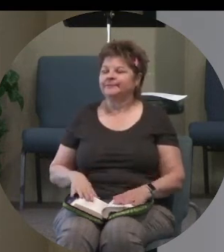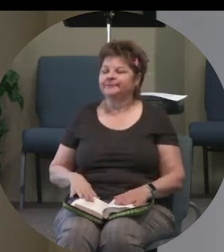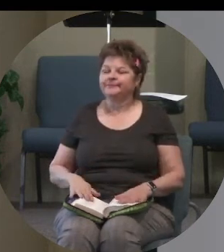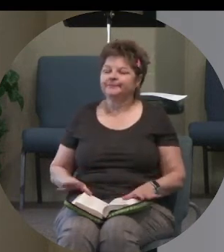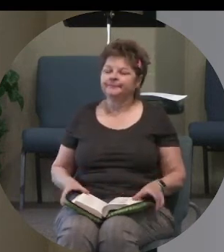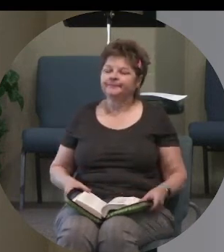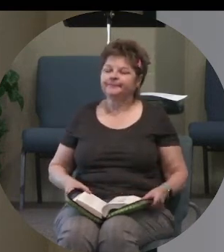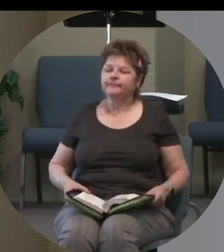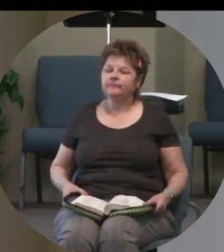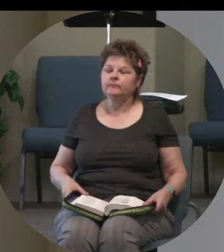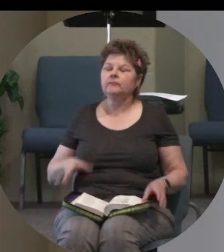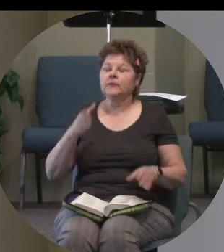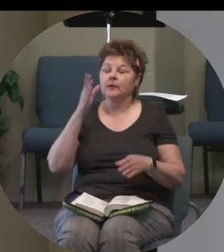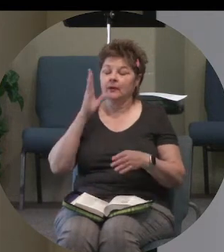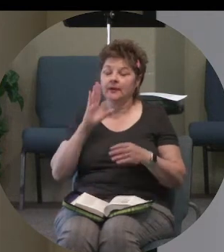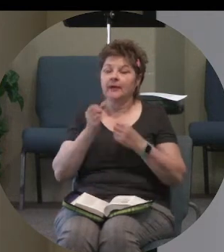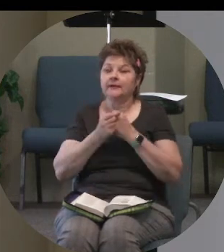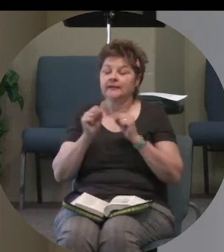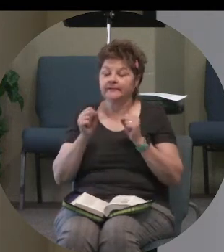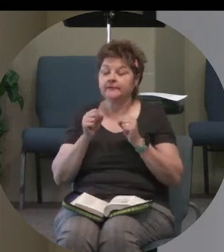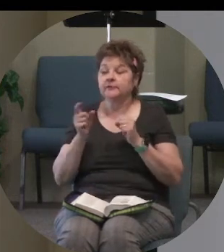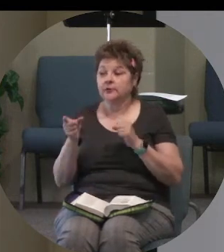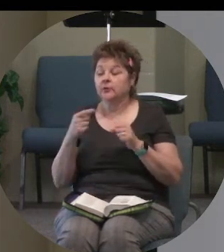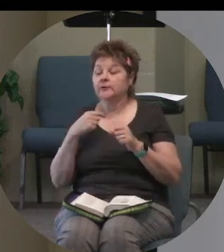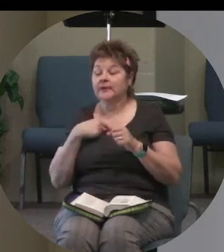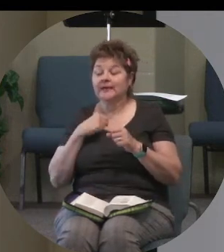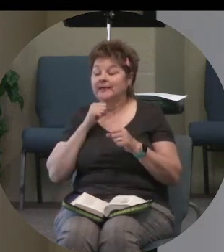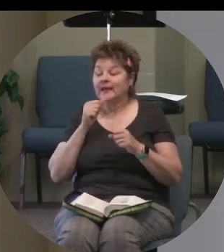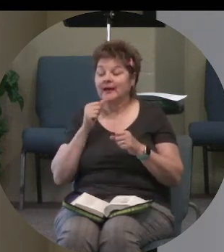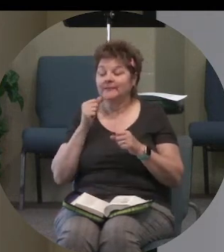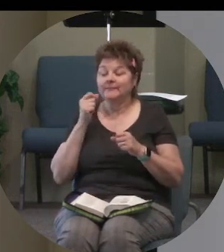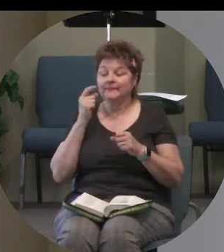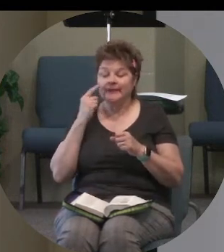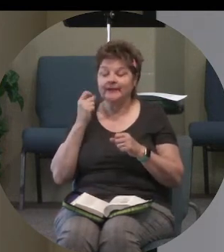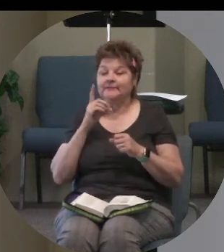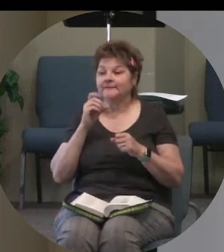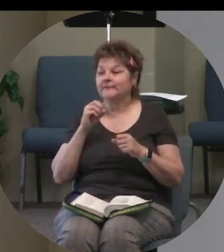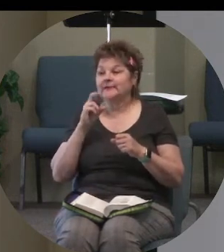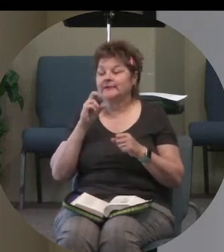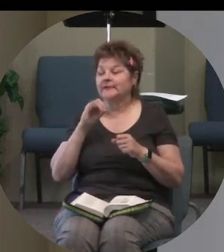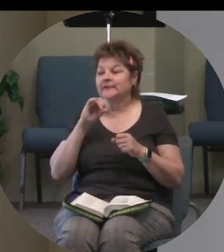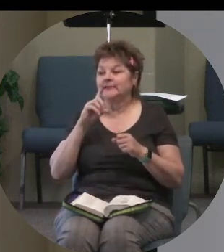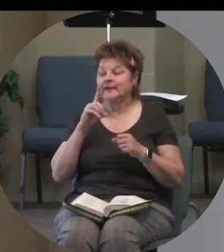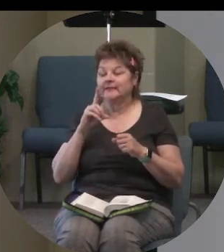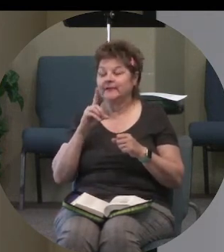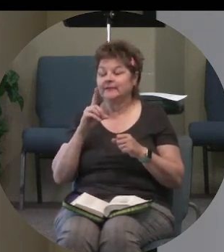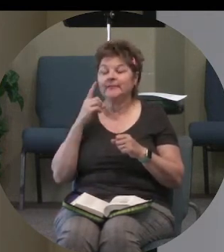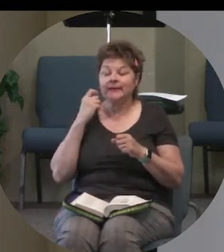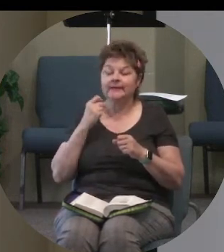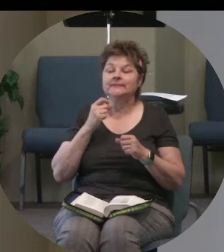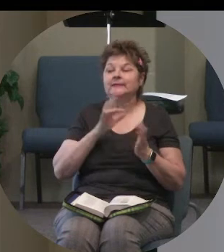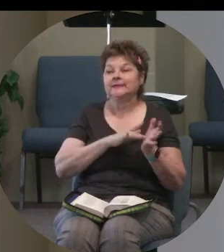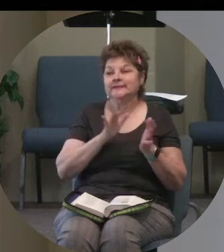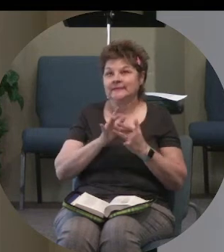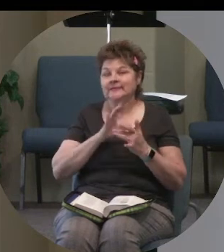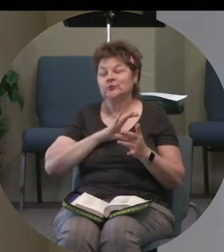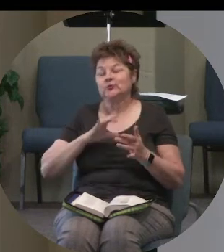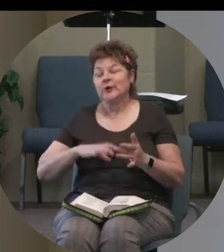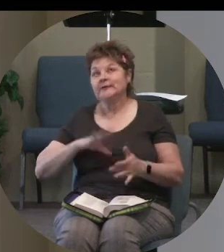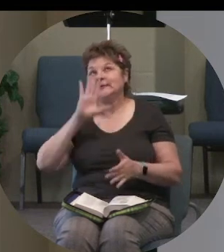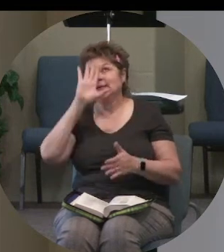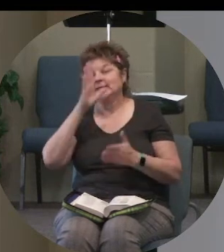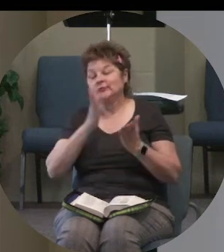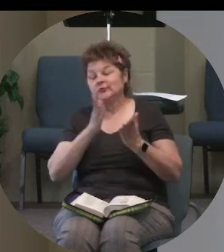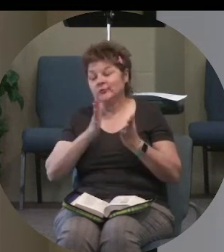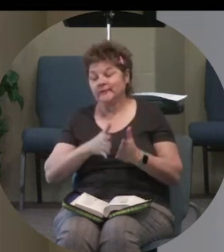God delivers you and me, not because of David, but because of Jesus Christ, his servant, his son who died